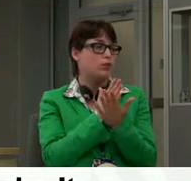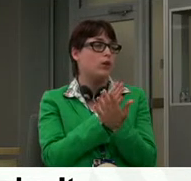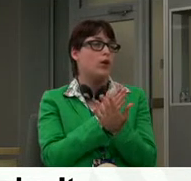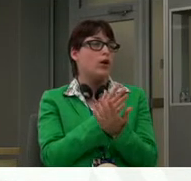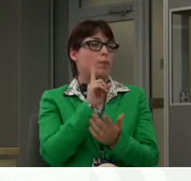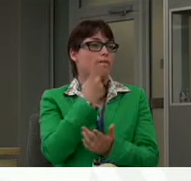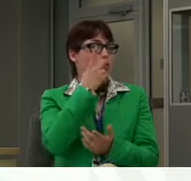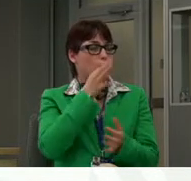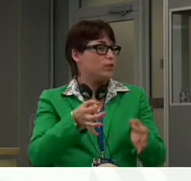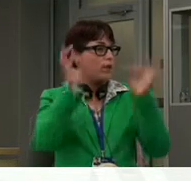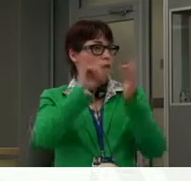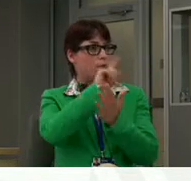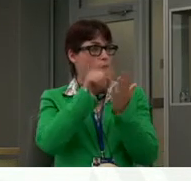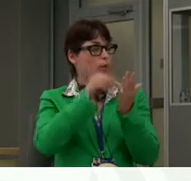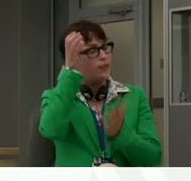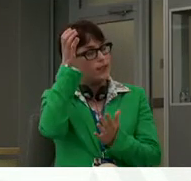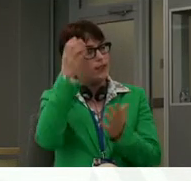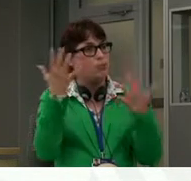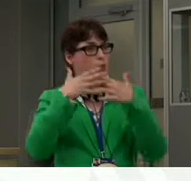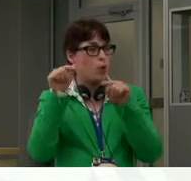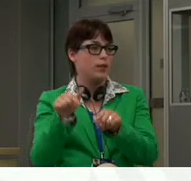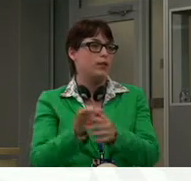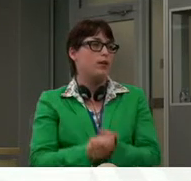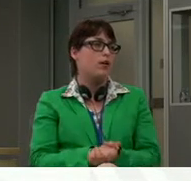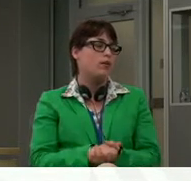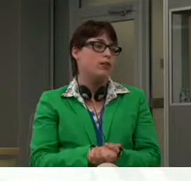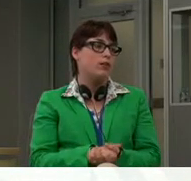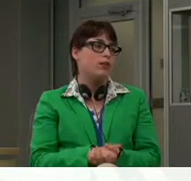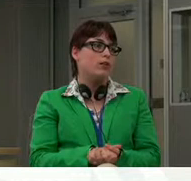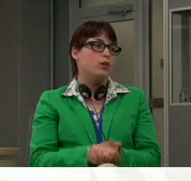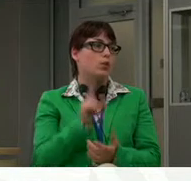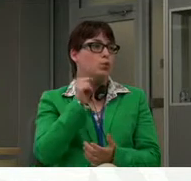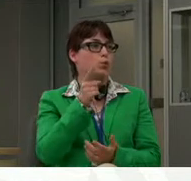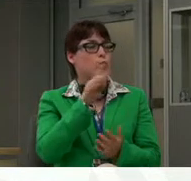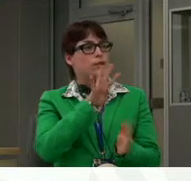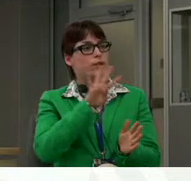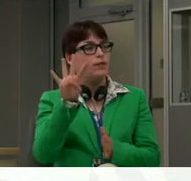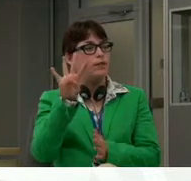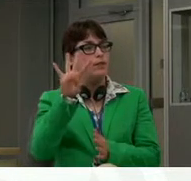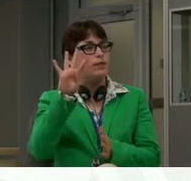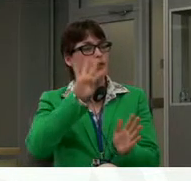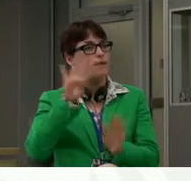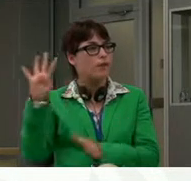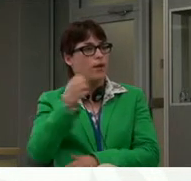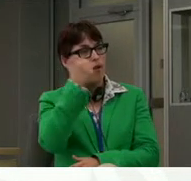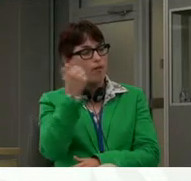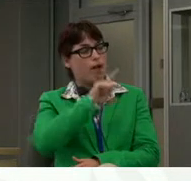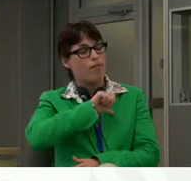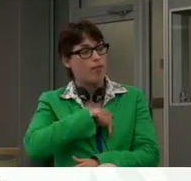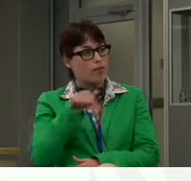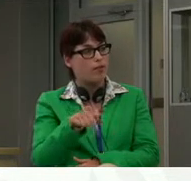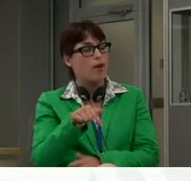In the last decade in Latvia, this has been one of the most important questions in